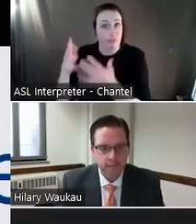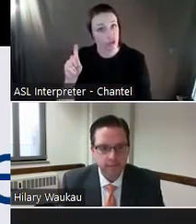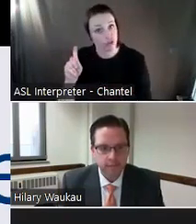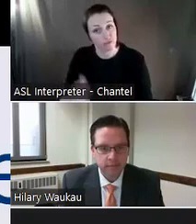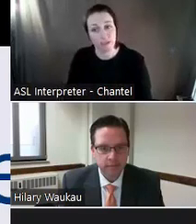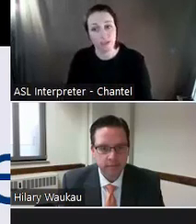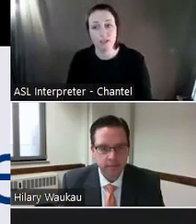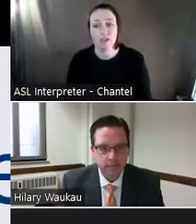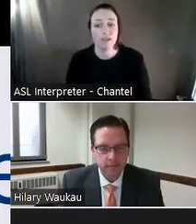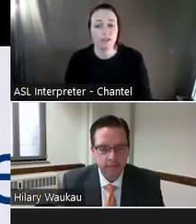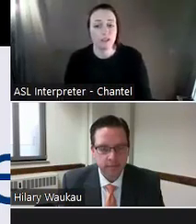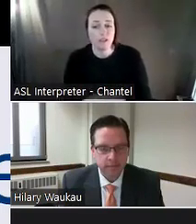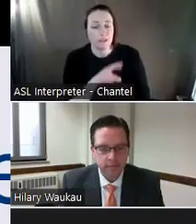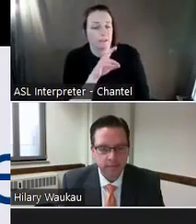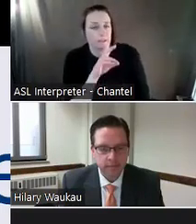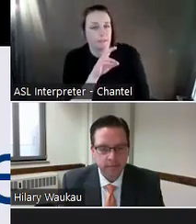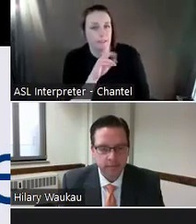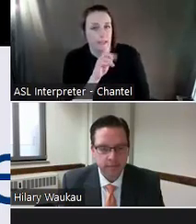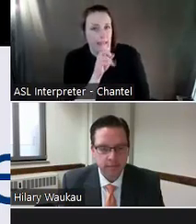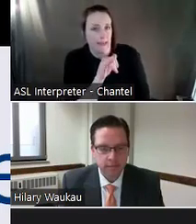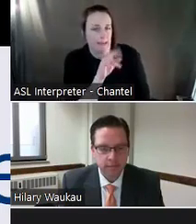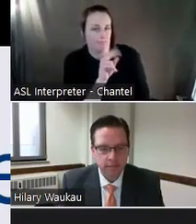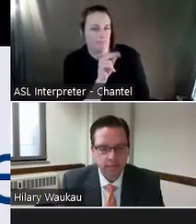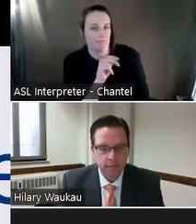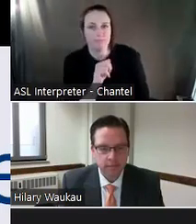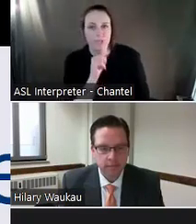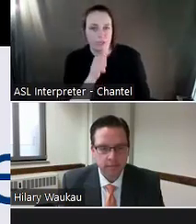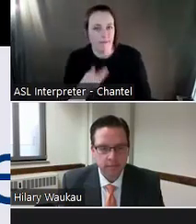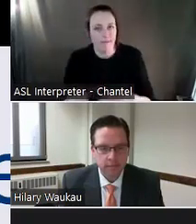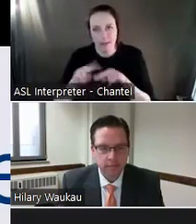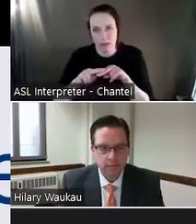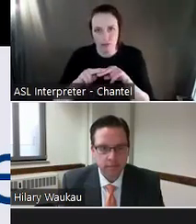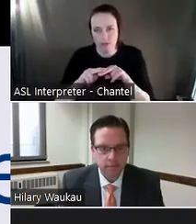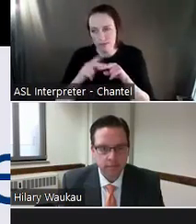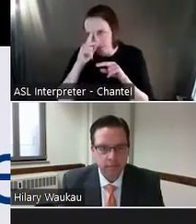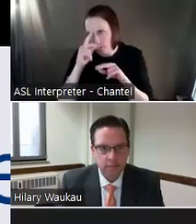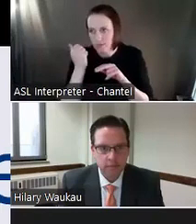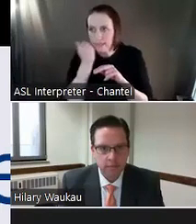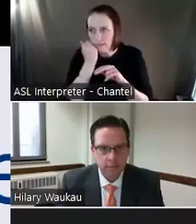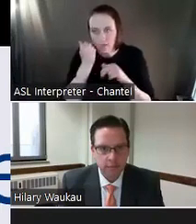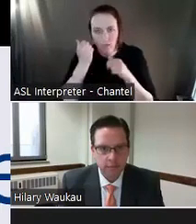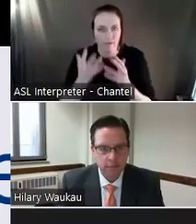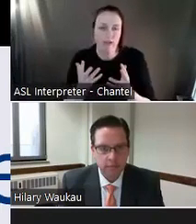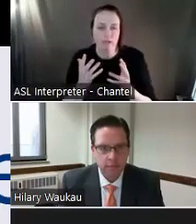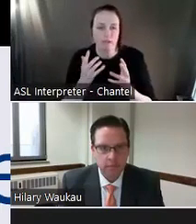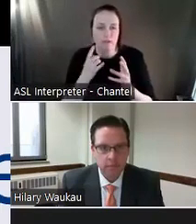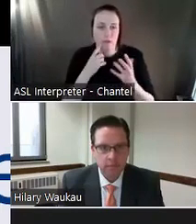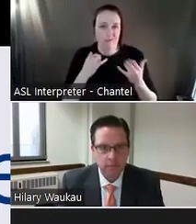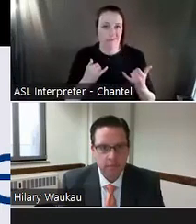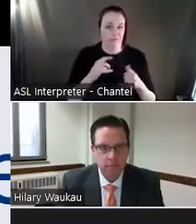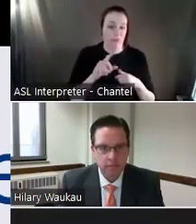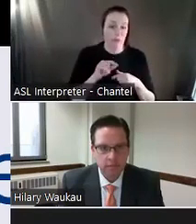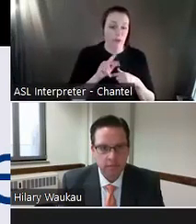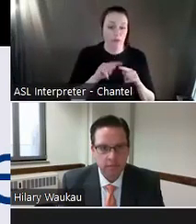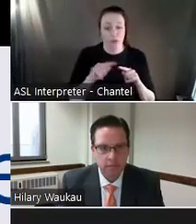There are not increases to Medicaid reimbursements for dental providers in this budget.